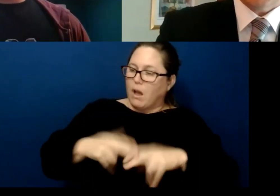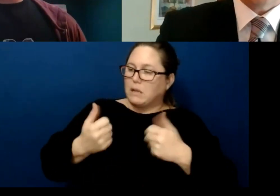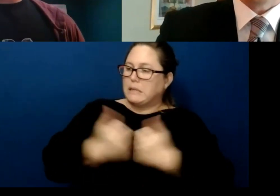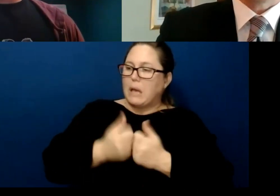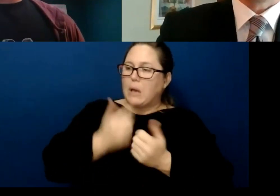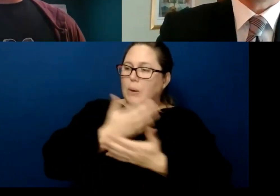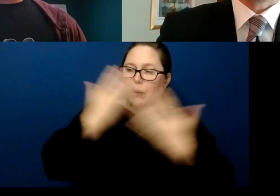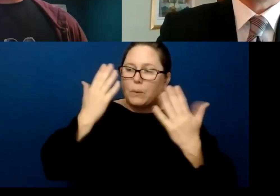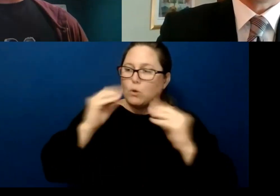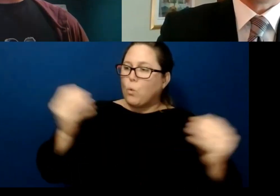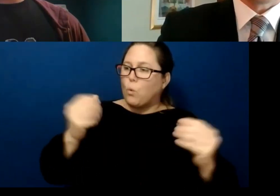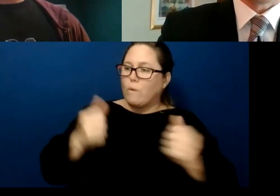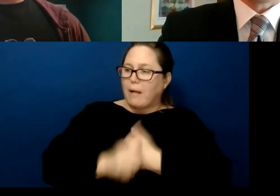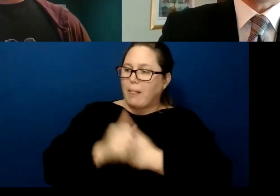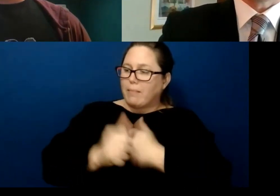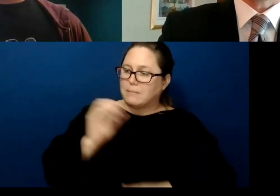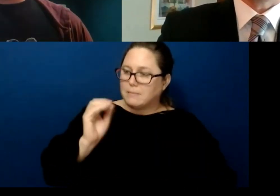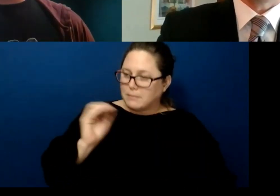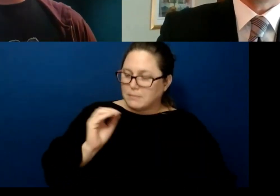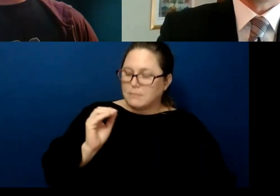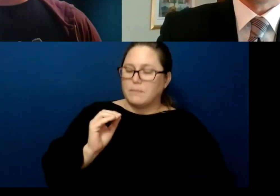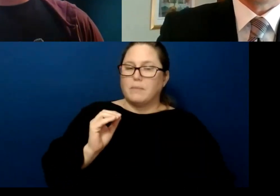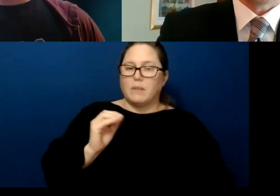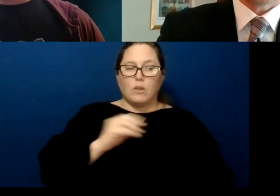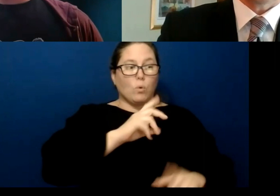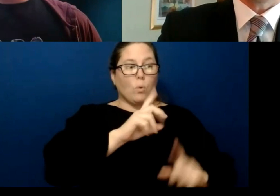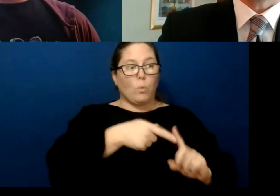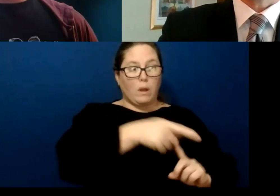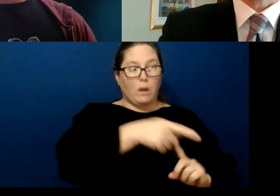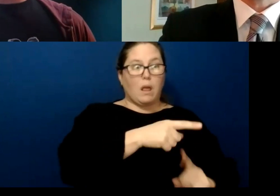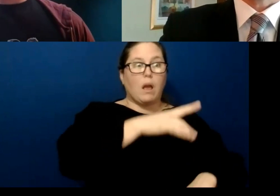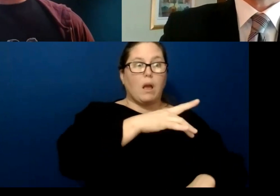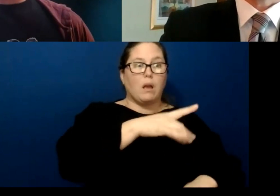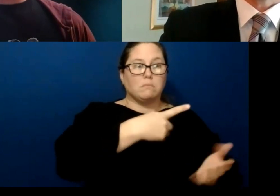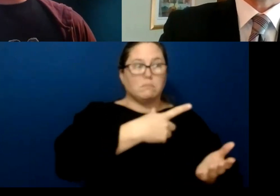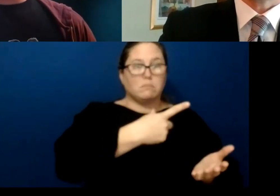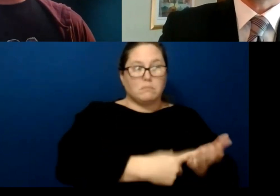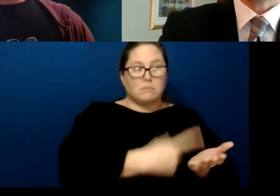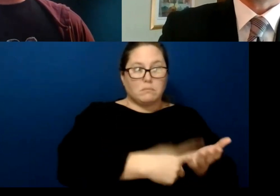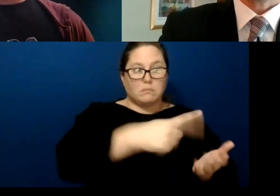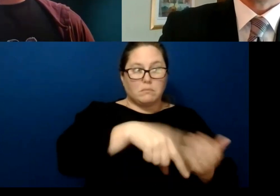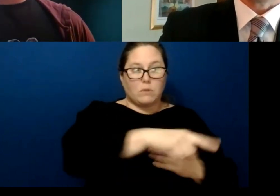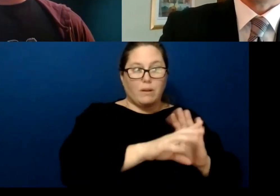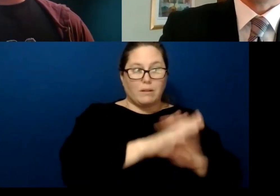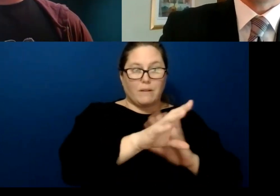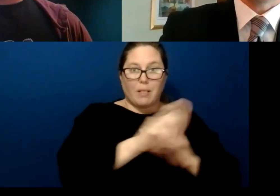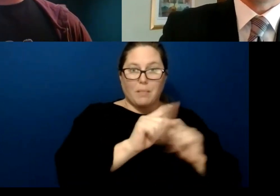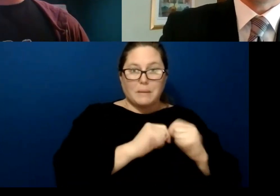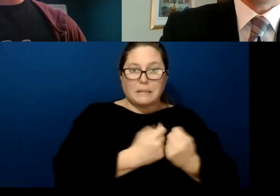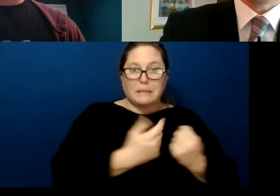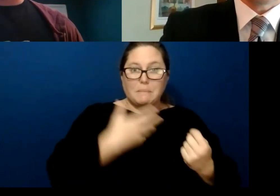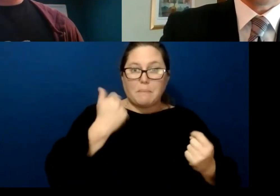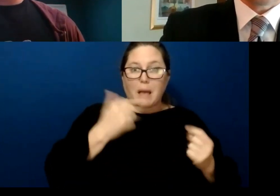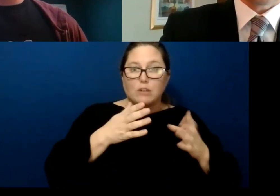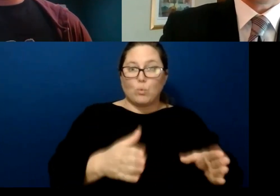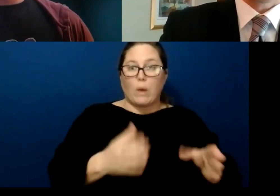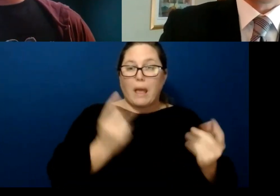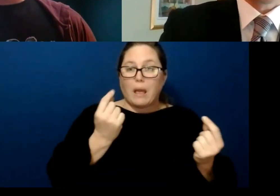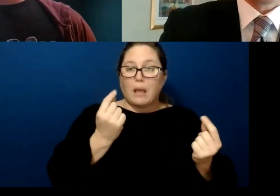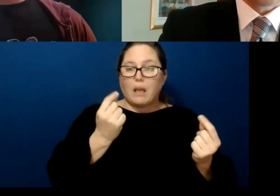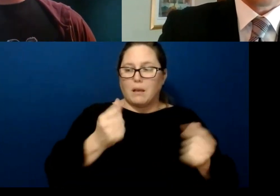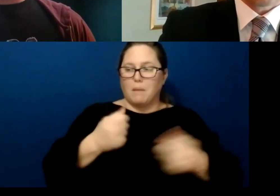pretty often when I talk to the development teams in particular, that the best way to get into gaming is just go out and start making your own